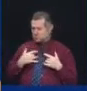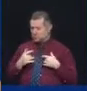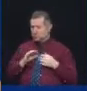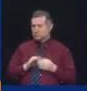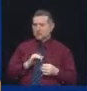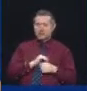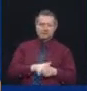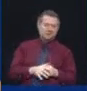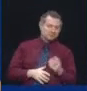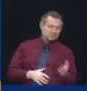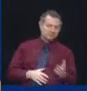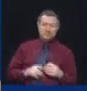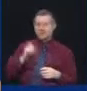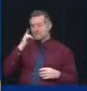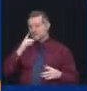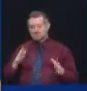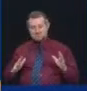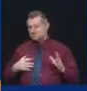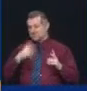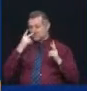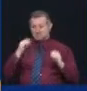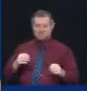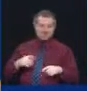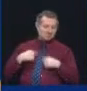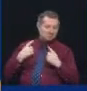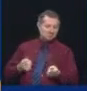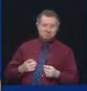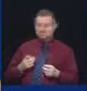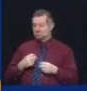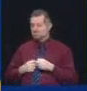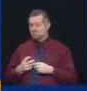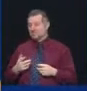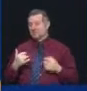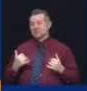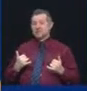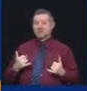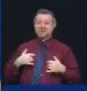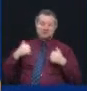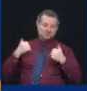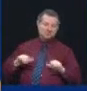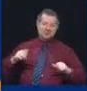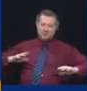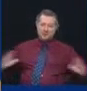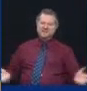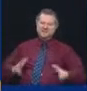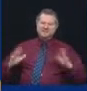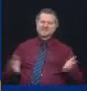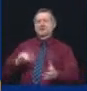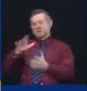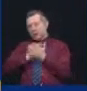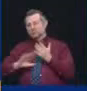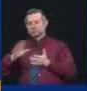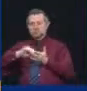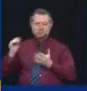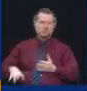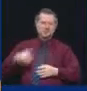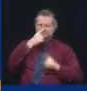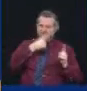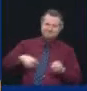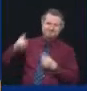that we have come across. We're doing everything we can to encourage students. And again, the